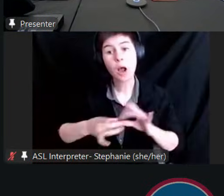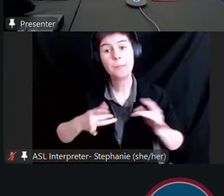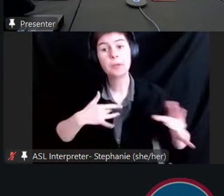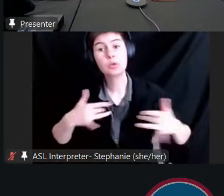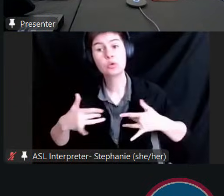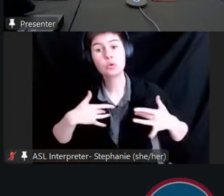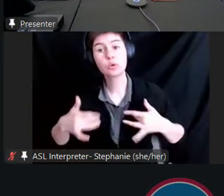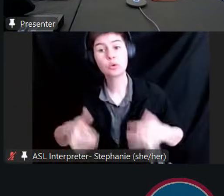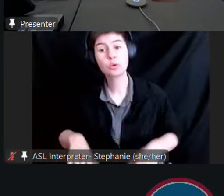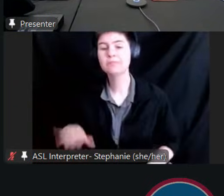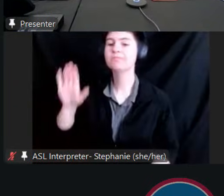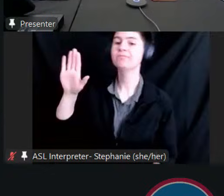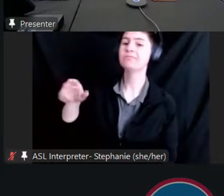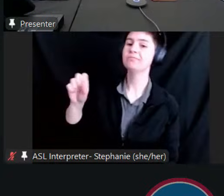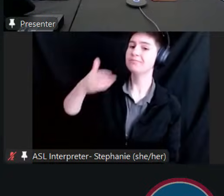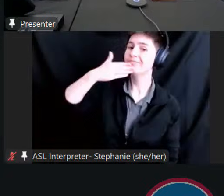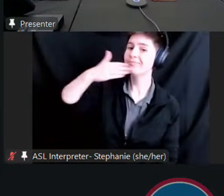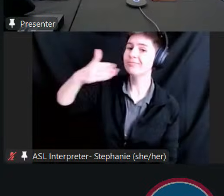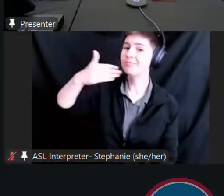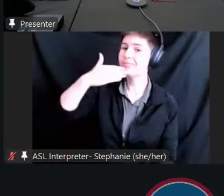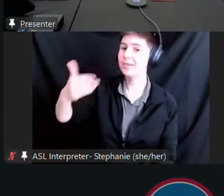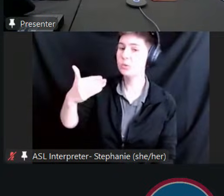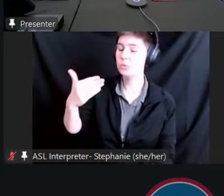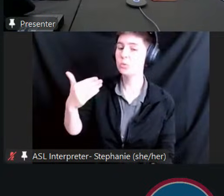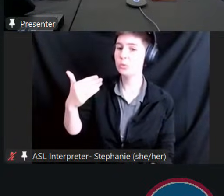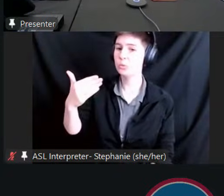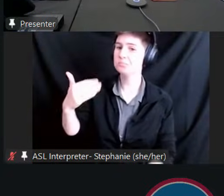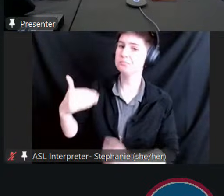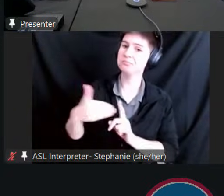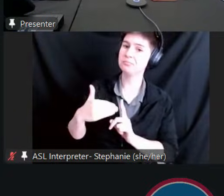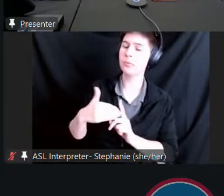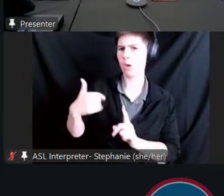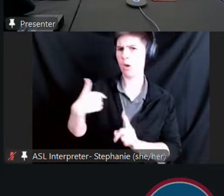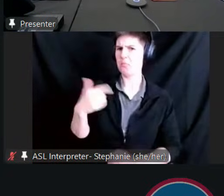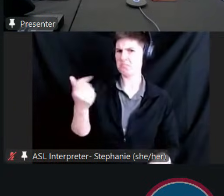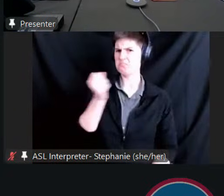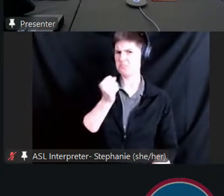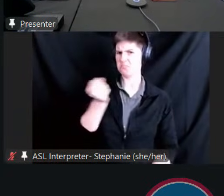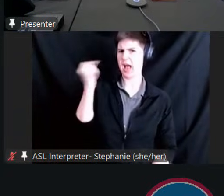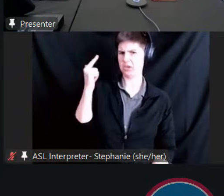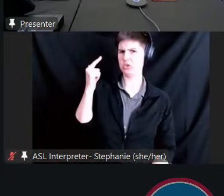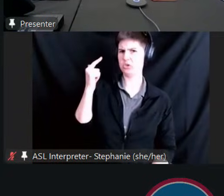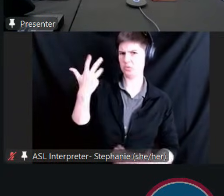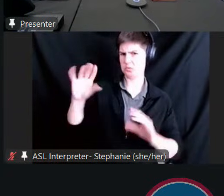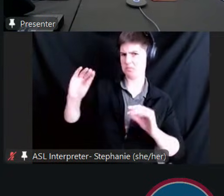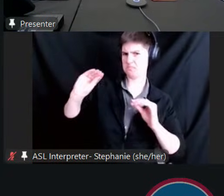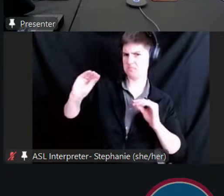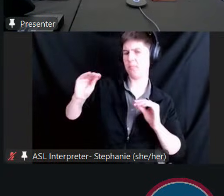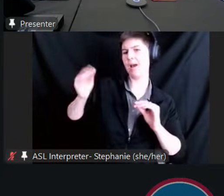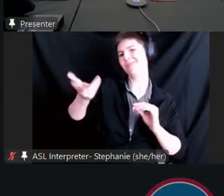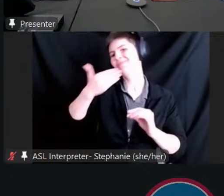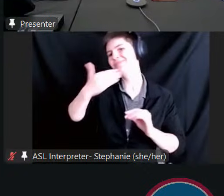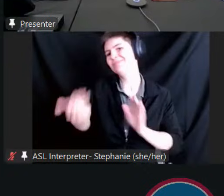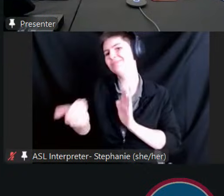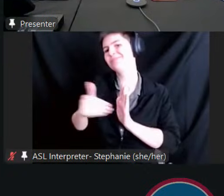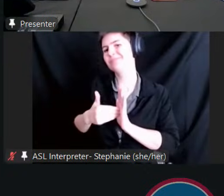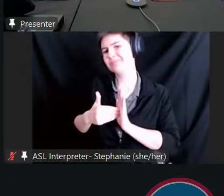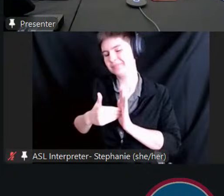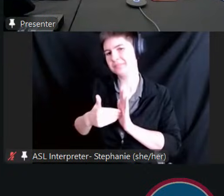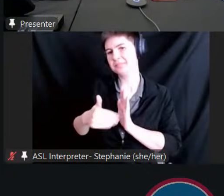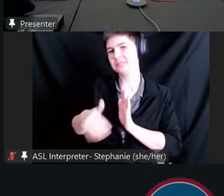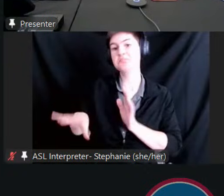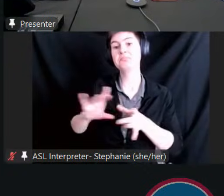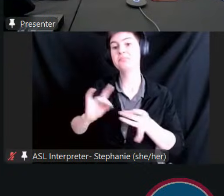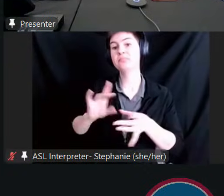like to thank you for reminding us, and we learned this last year, but reminding us that the funds generated from the